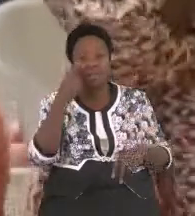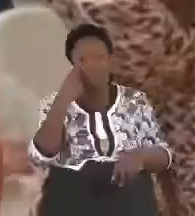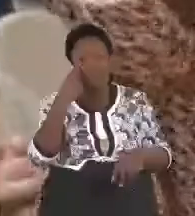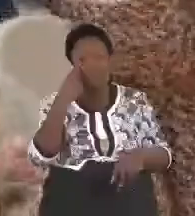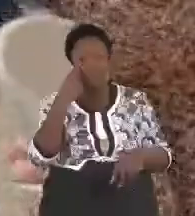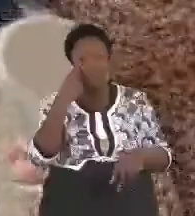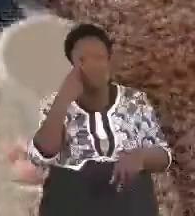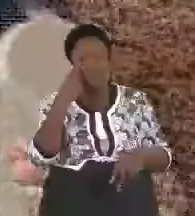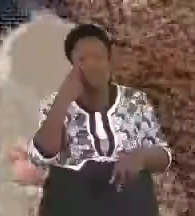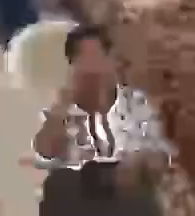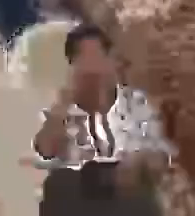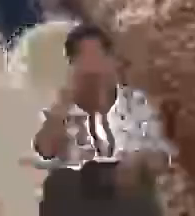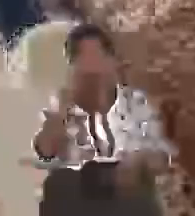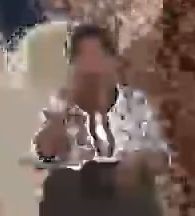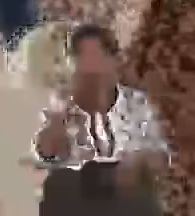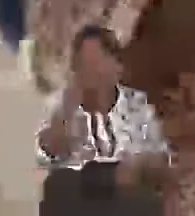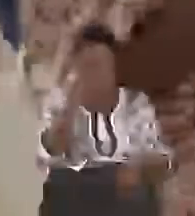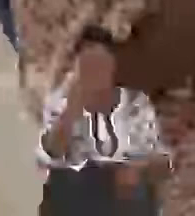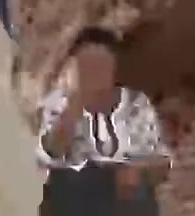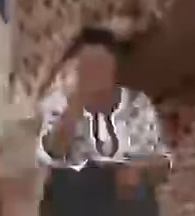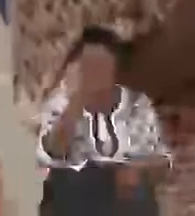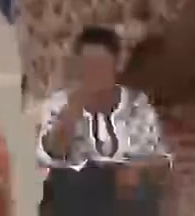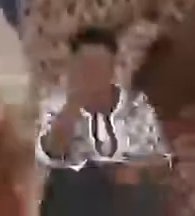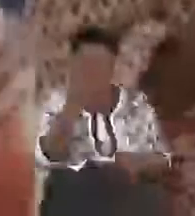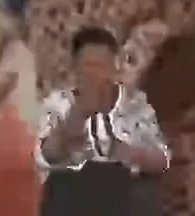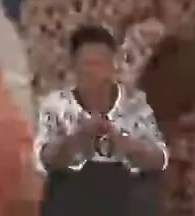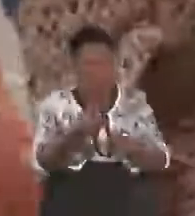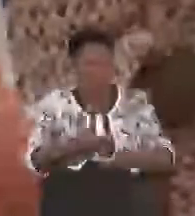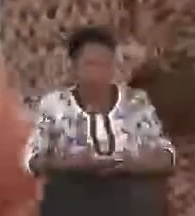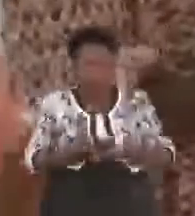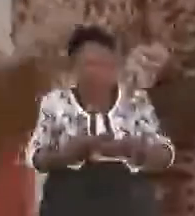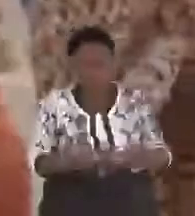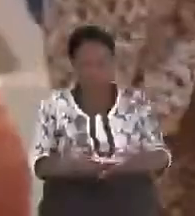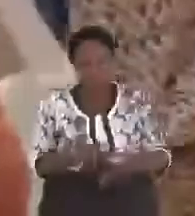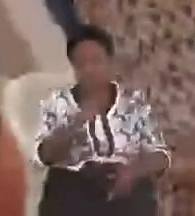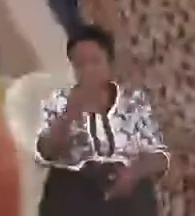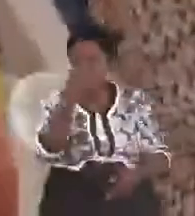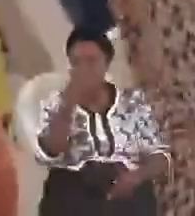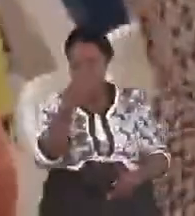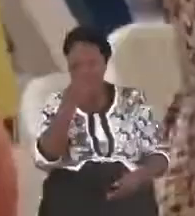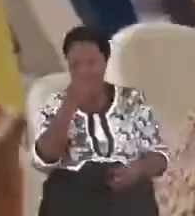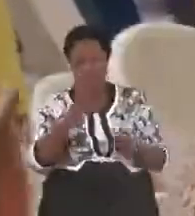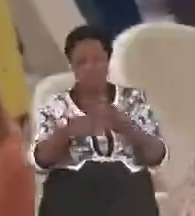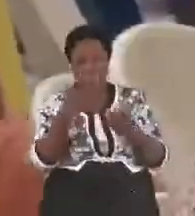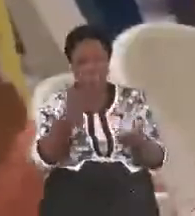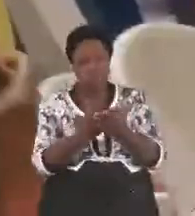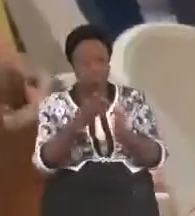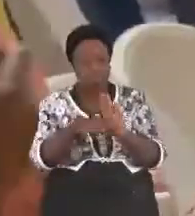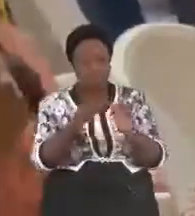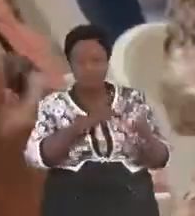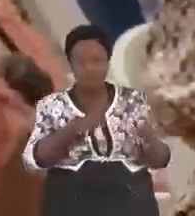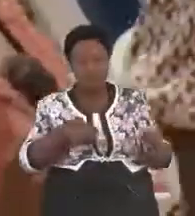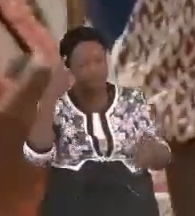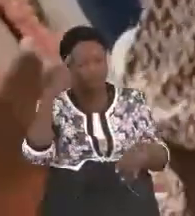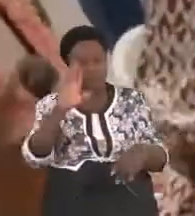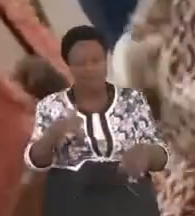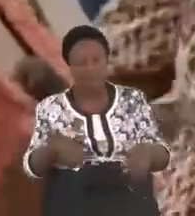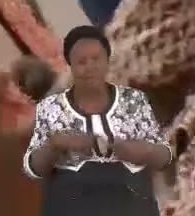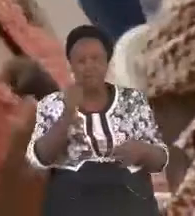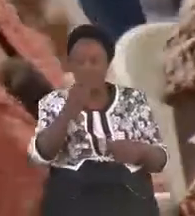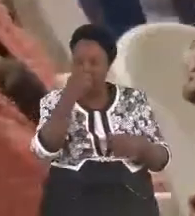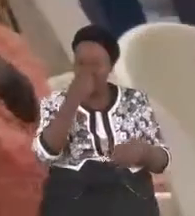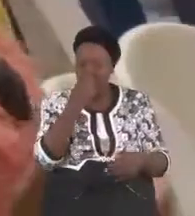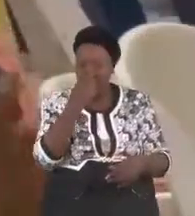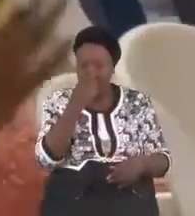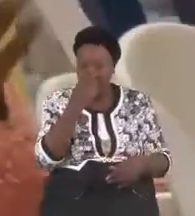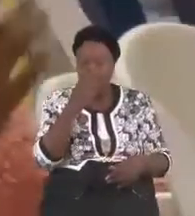blind to the provision, you're blind to what the Lord has come to bless you